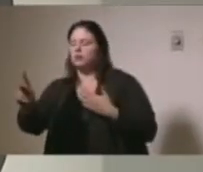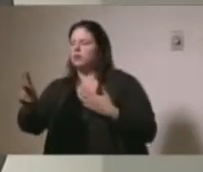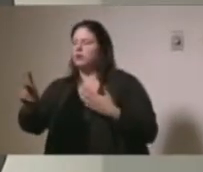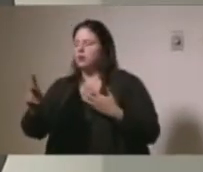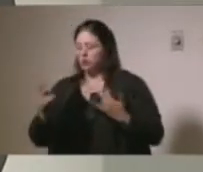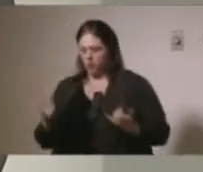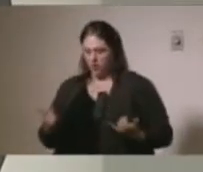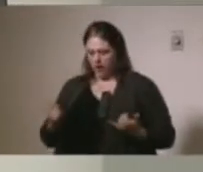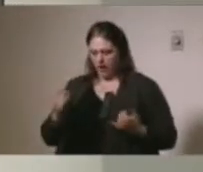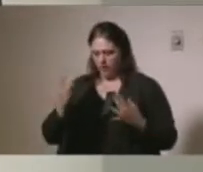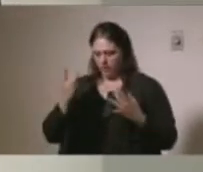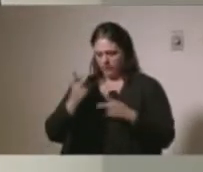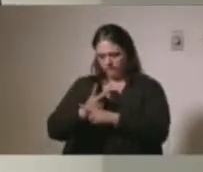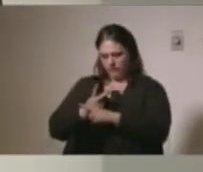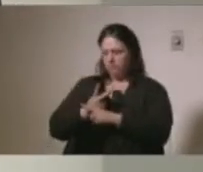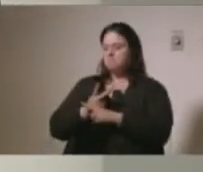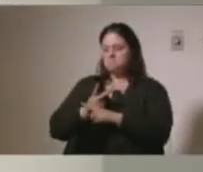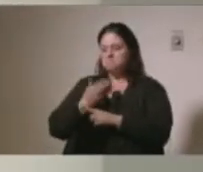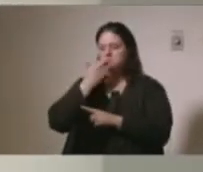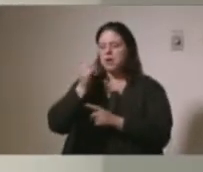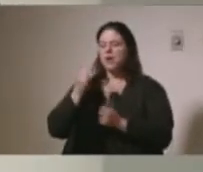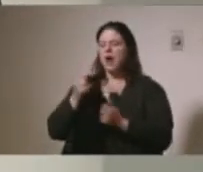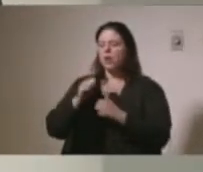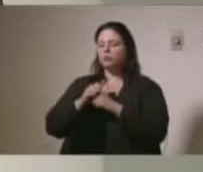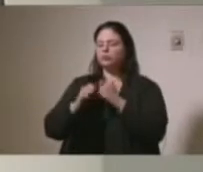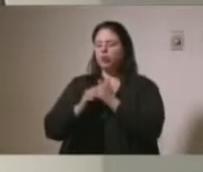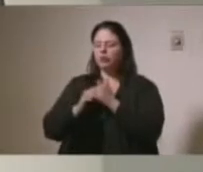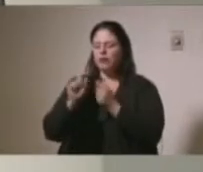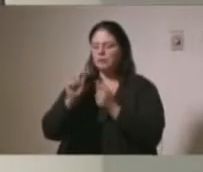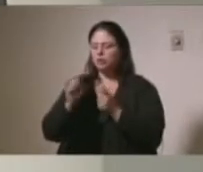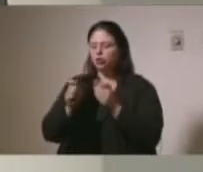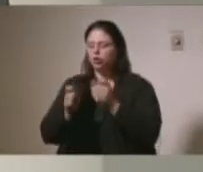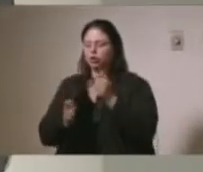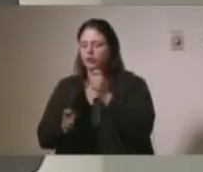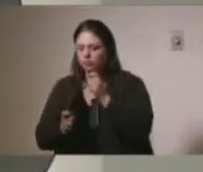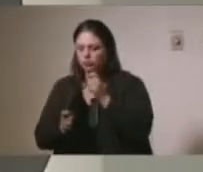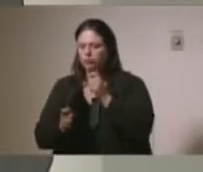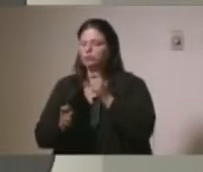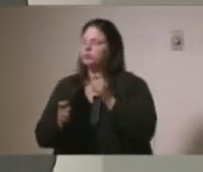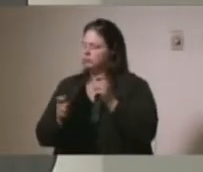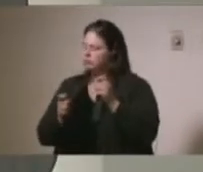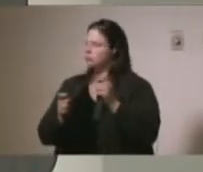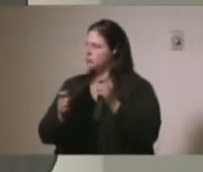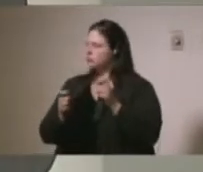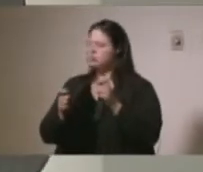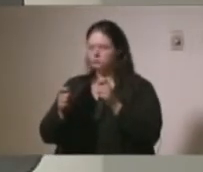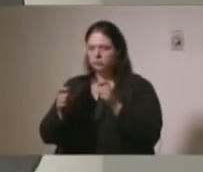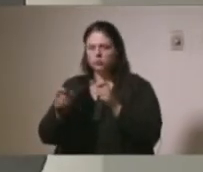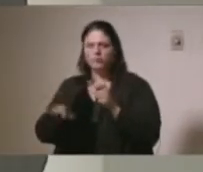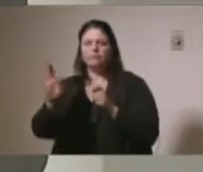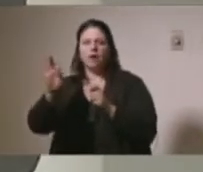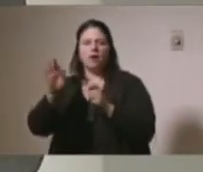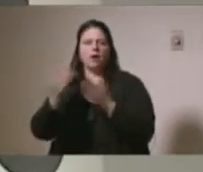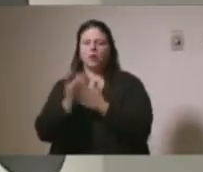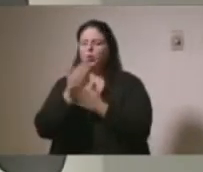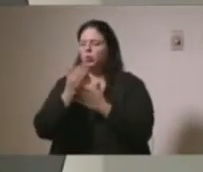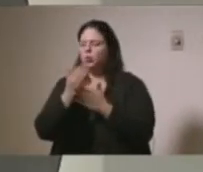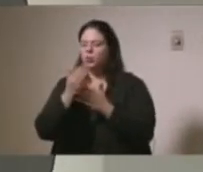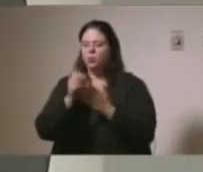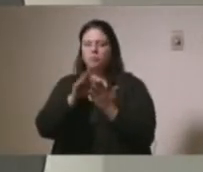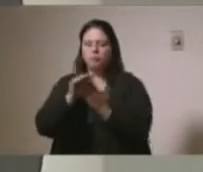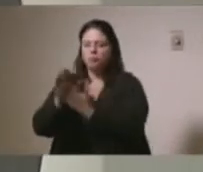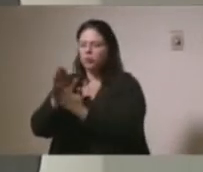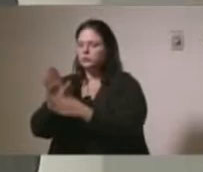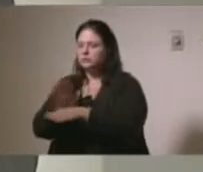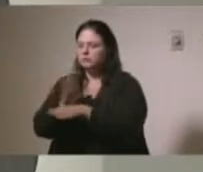restructuring their business to actually effectively suit the demand and find new products such as